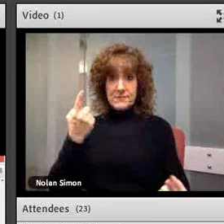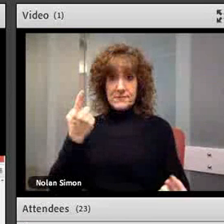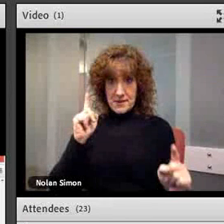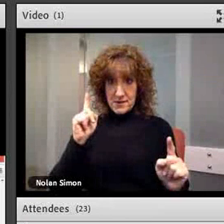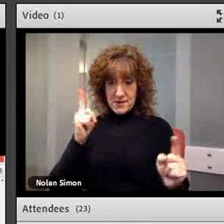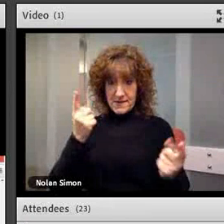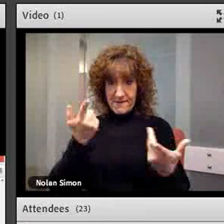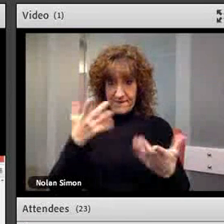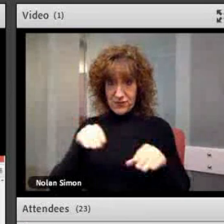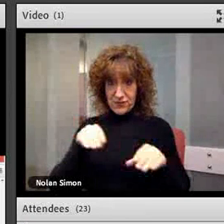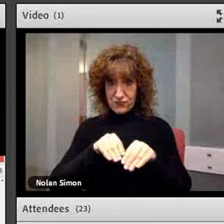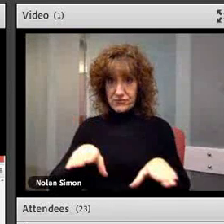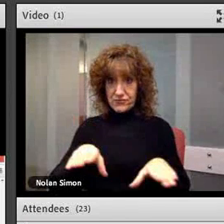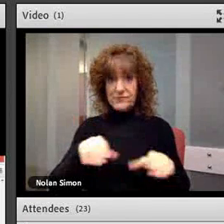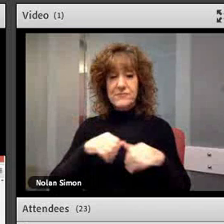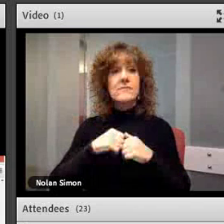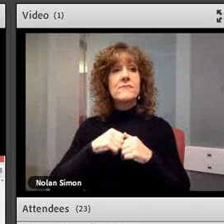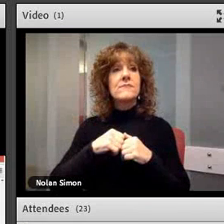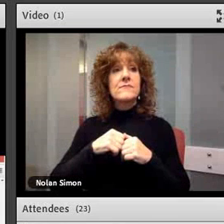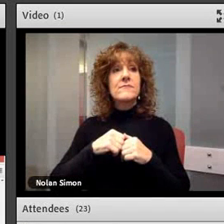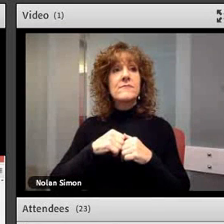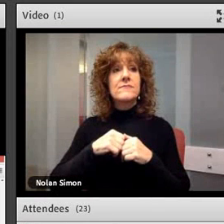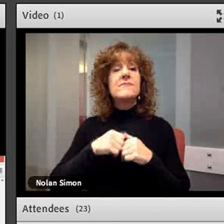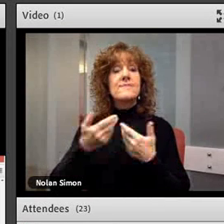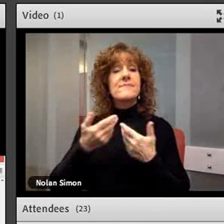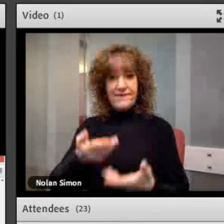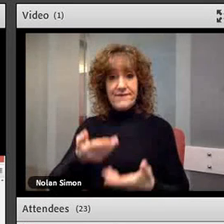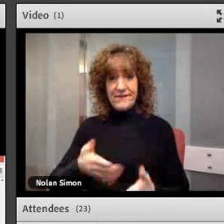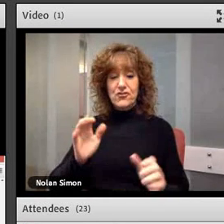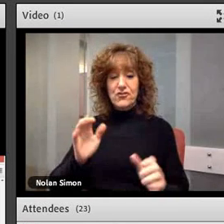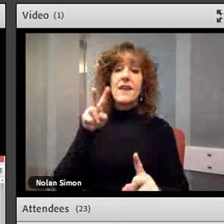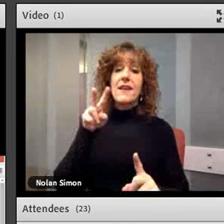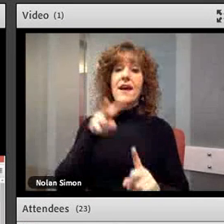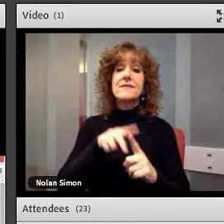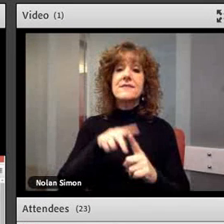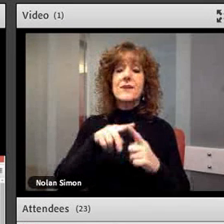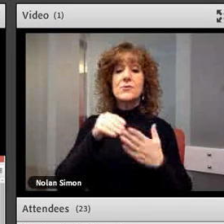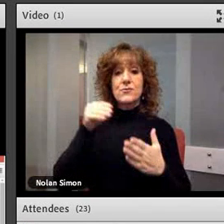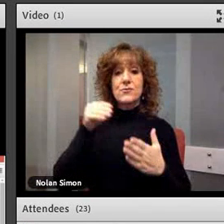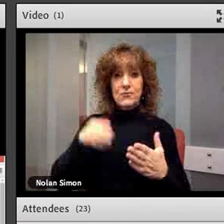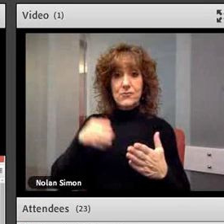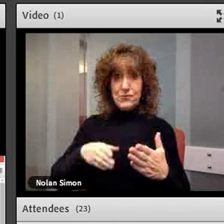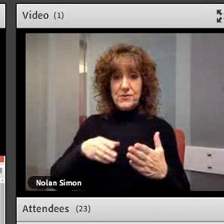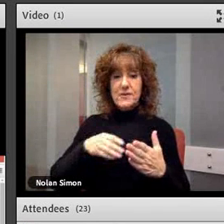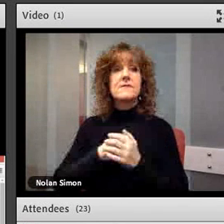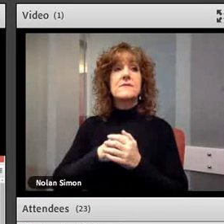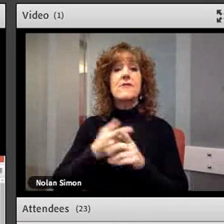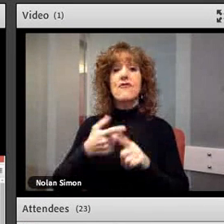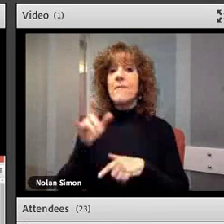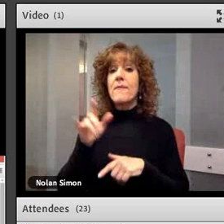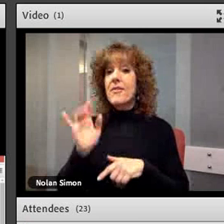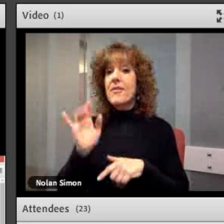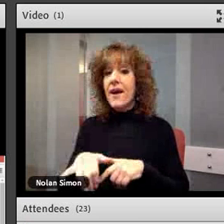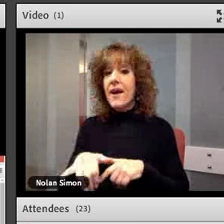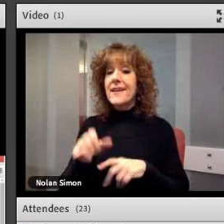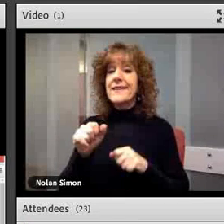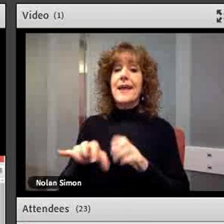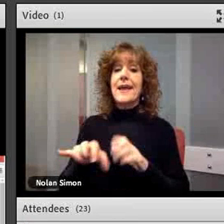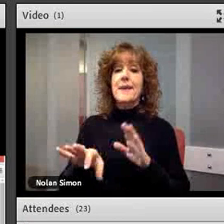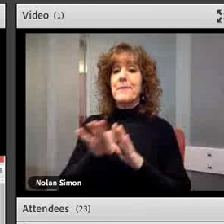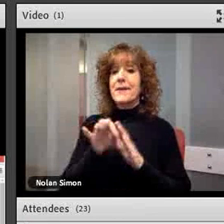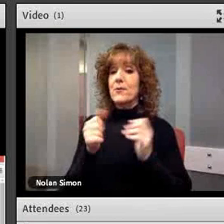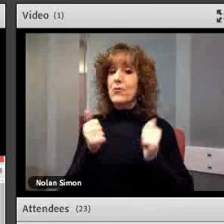it, then it tells us it's published, and we can assign it to students. From there, we can choose the